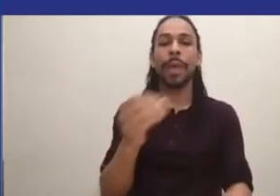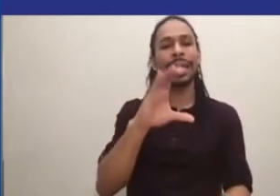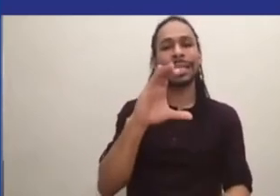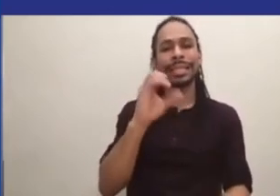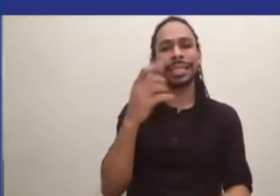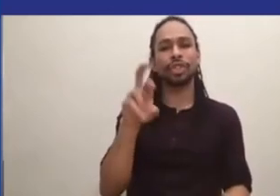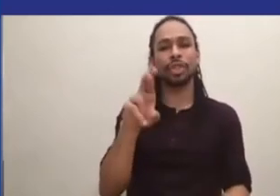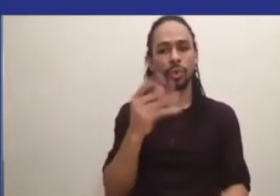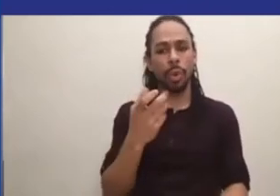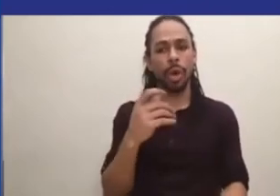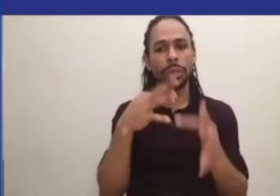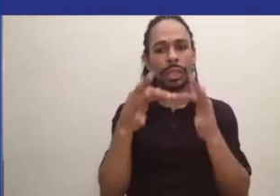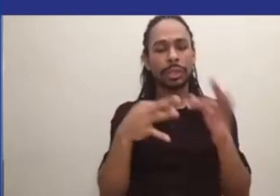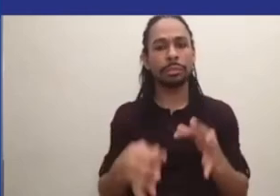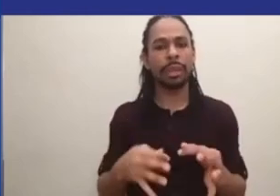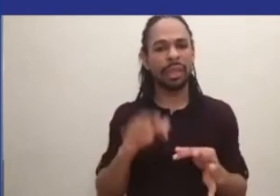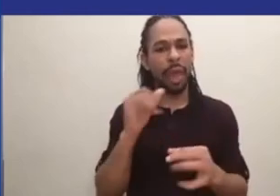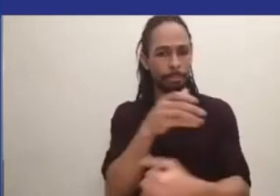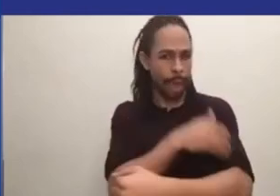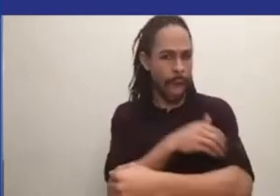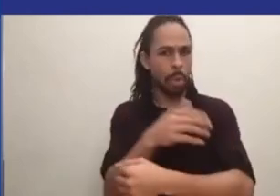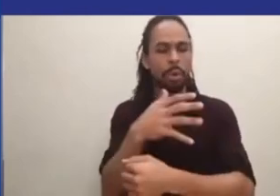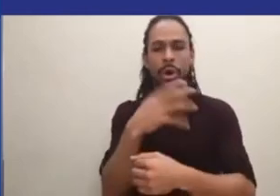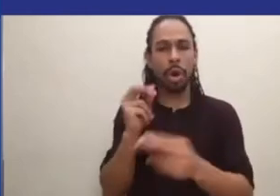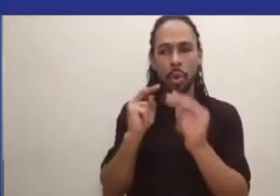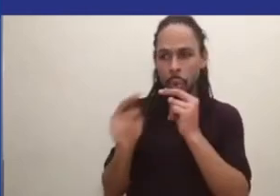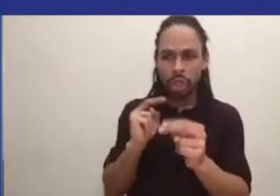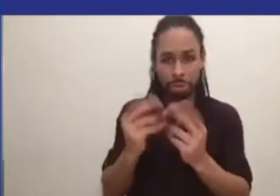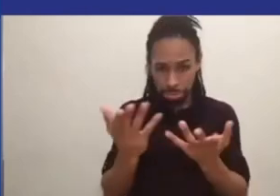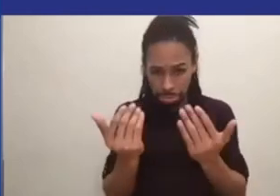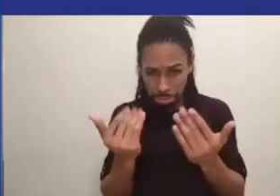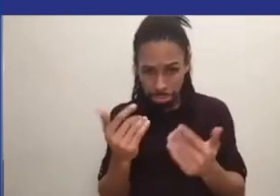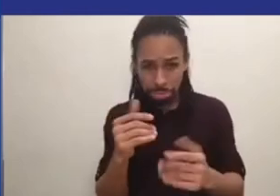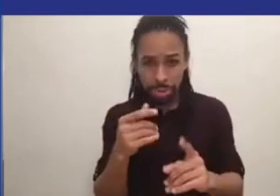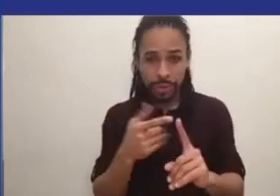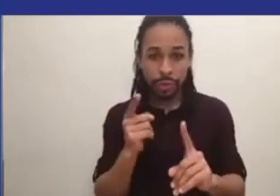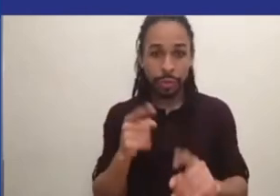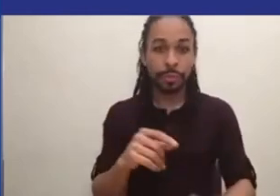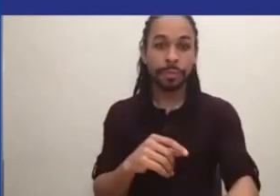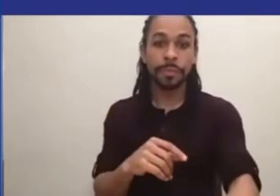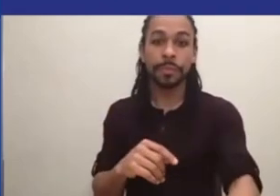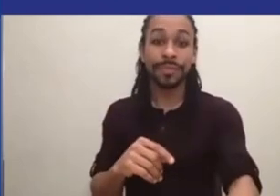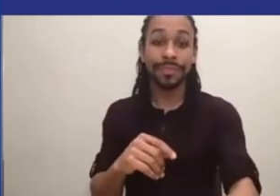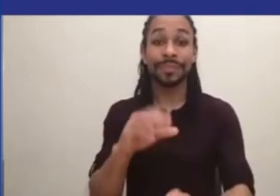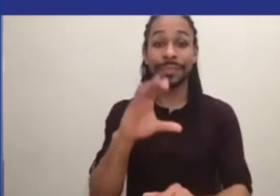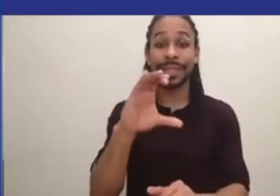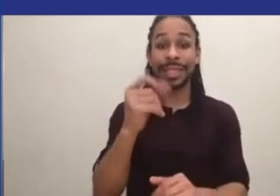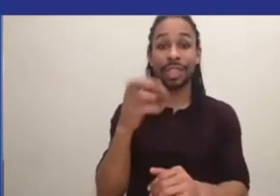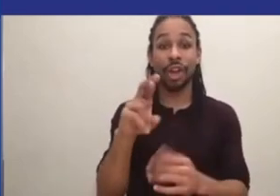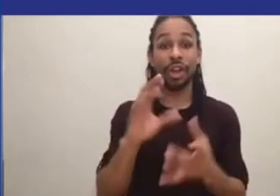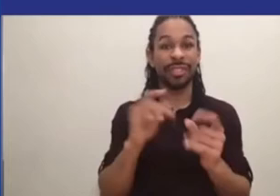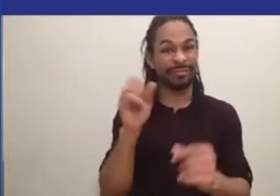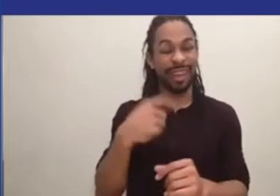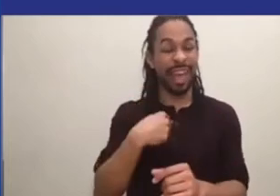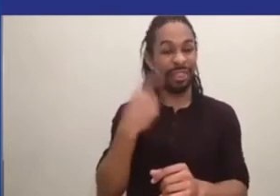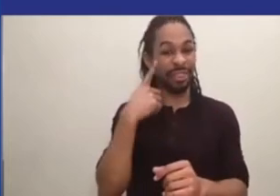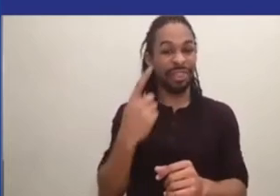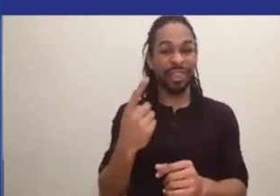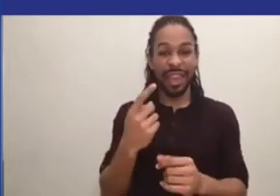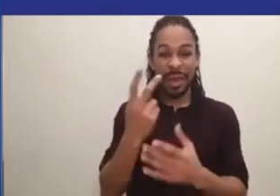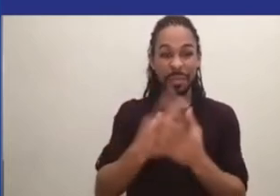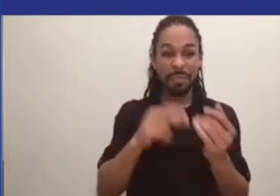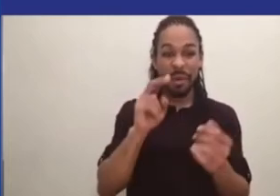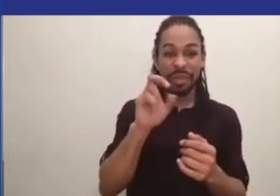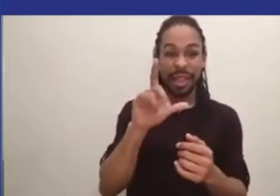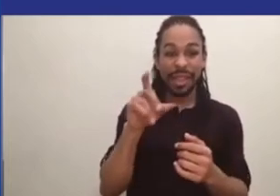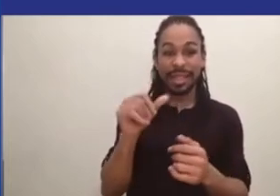that? Let me first say that my fellow panelists, Nelida and JaQuel, said it so eloquently. The bottom line